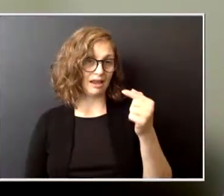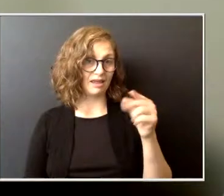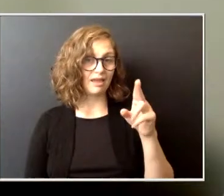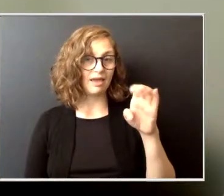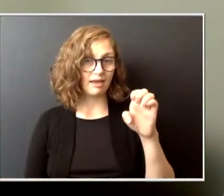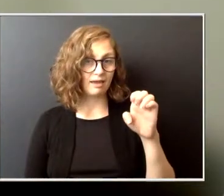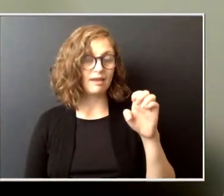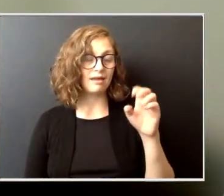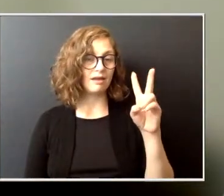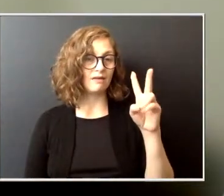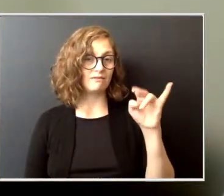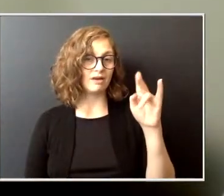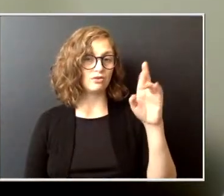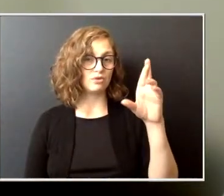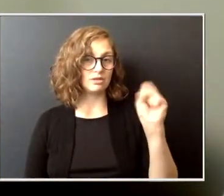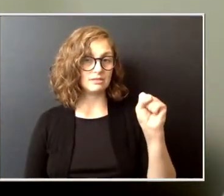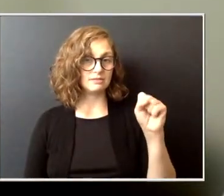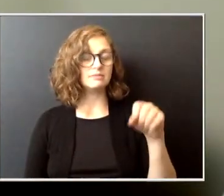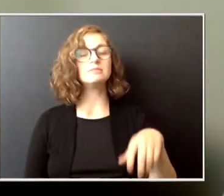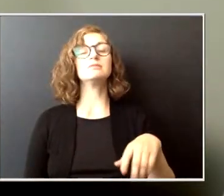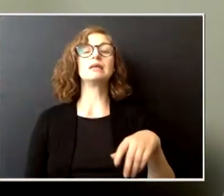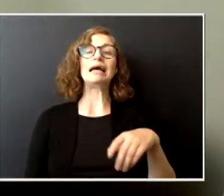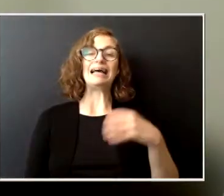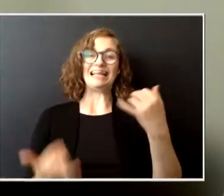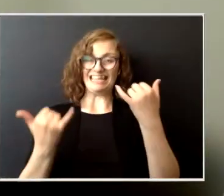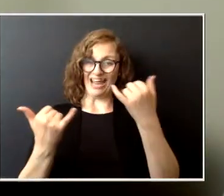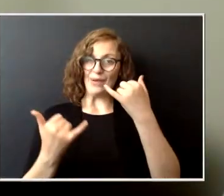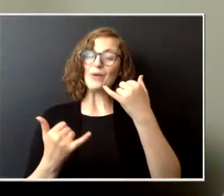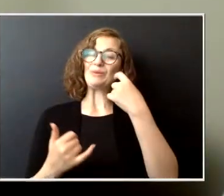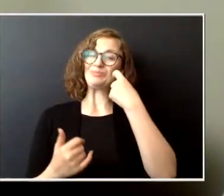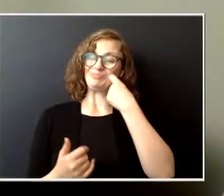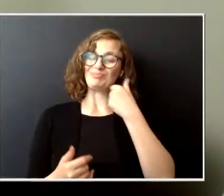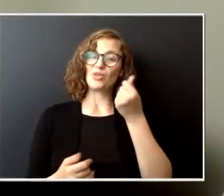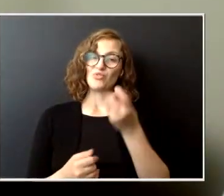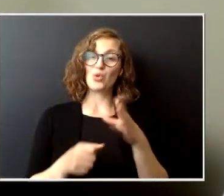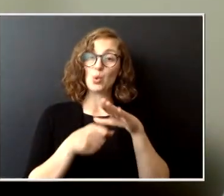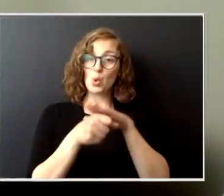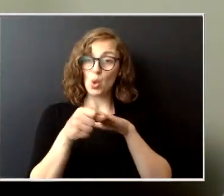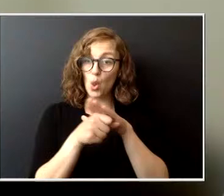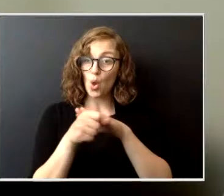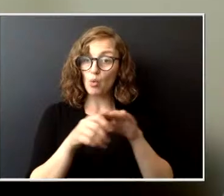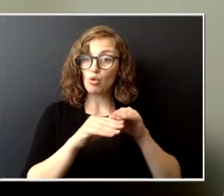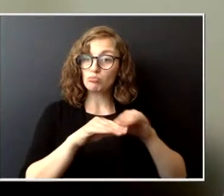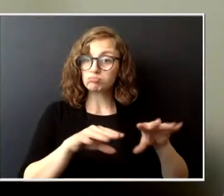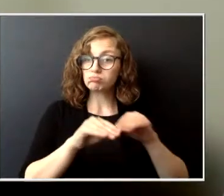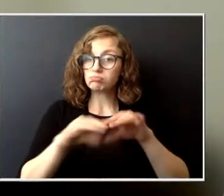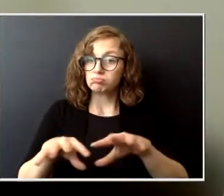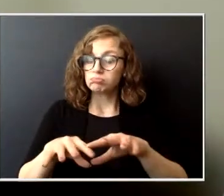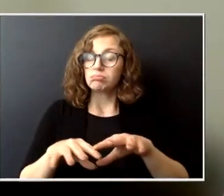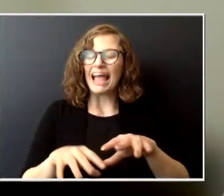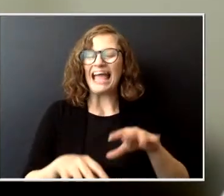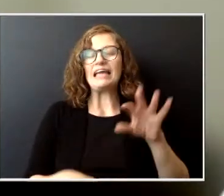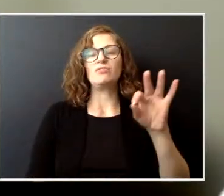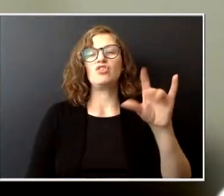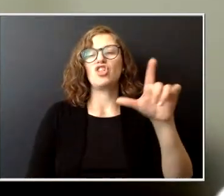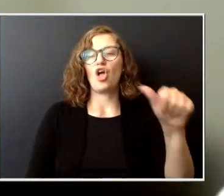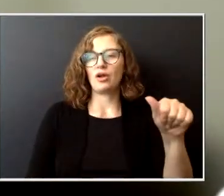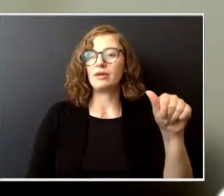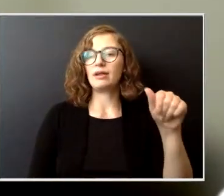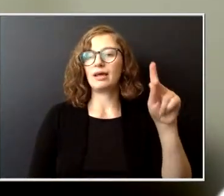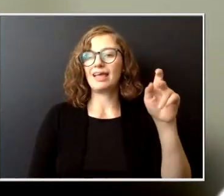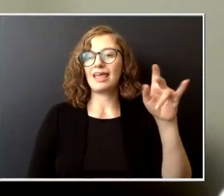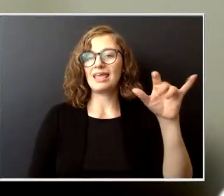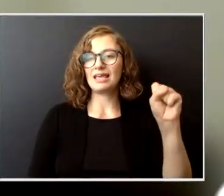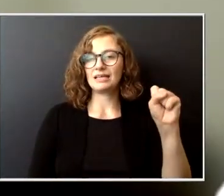there also have been now a couple local transmissions of the disease in the Florida Keys as well. And so it is